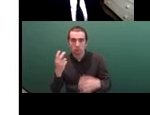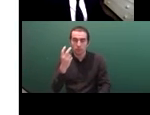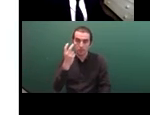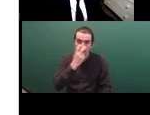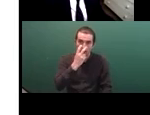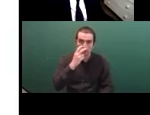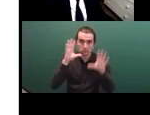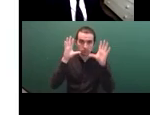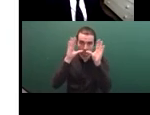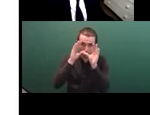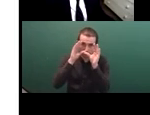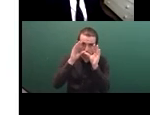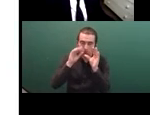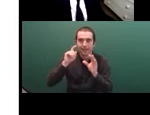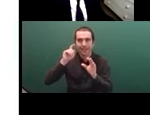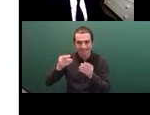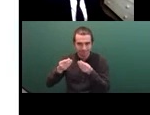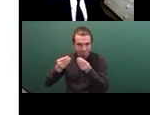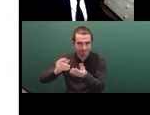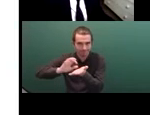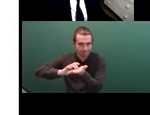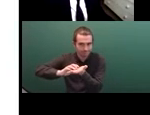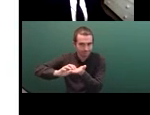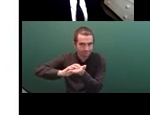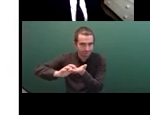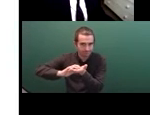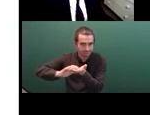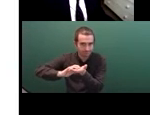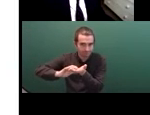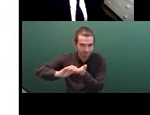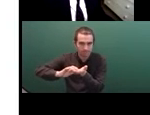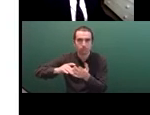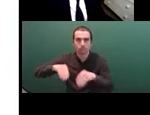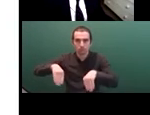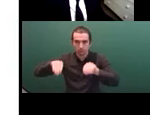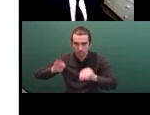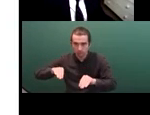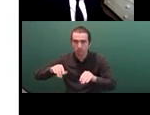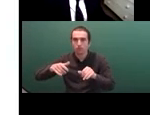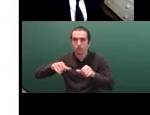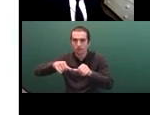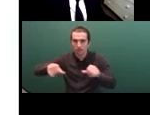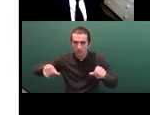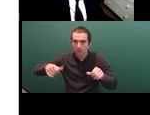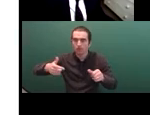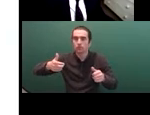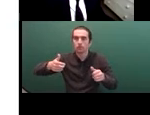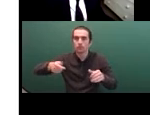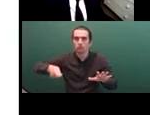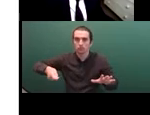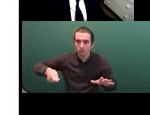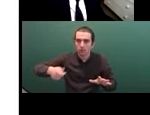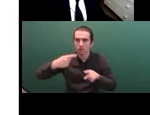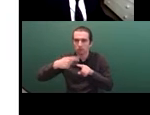an auditory environment and talking instruments. A deaf-blind child might need specialist language